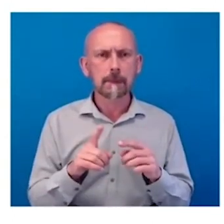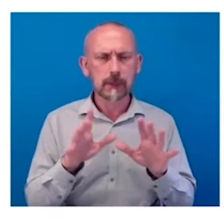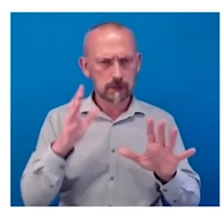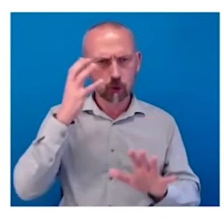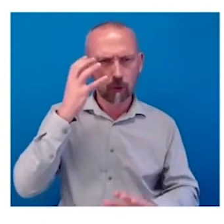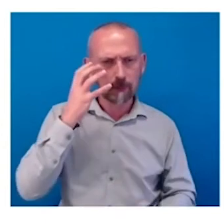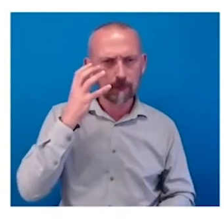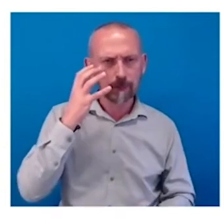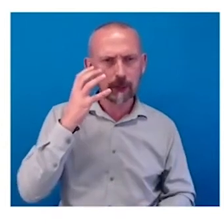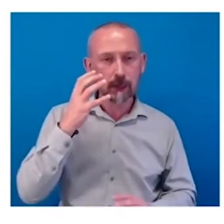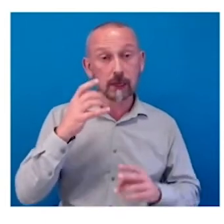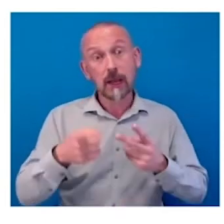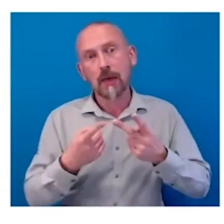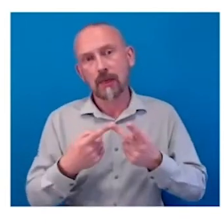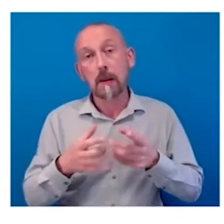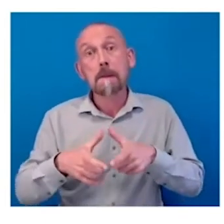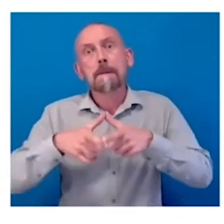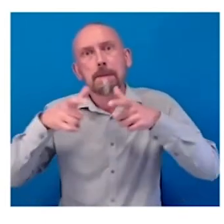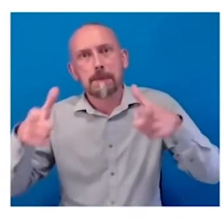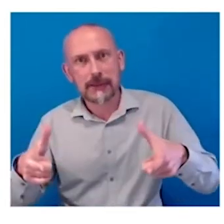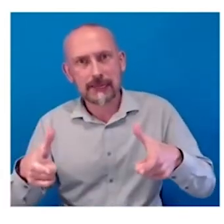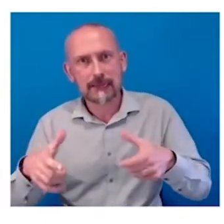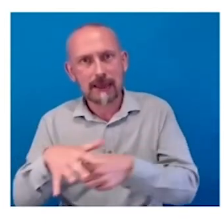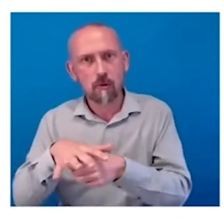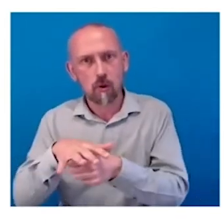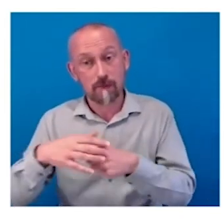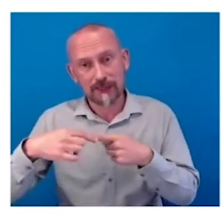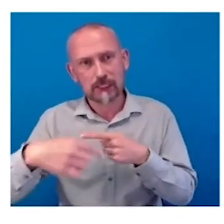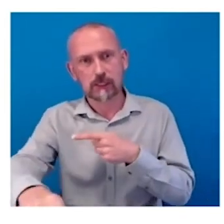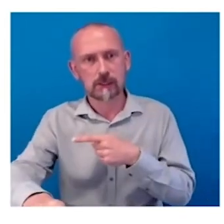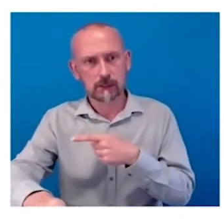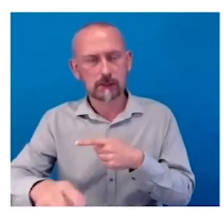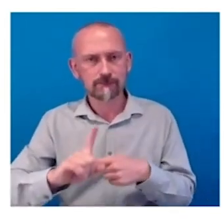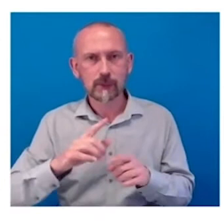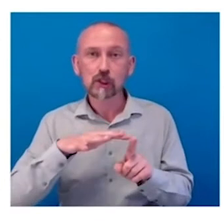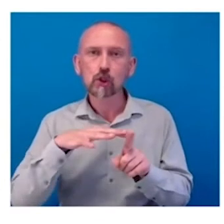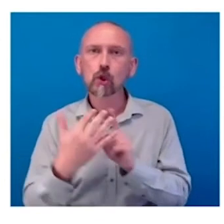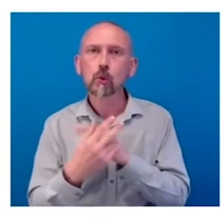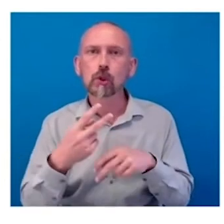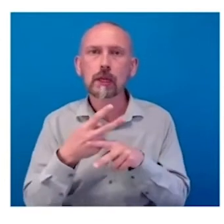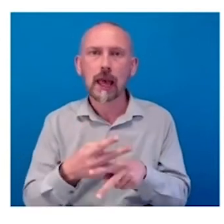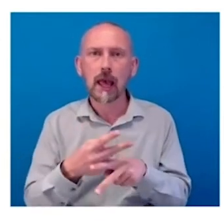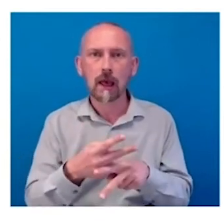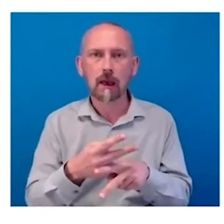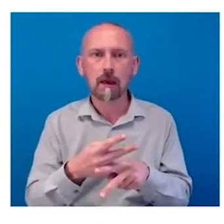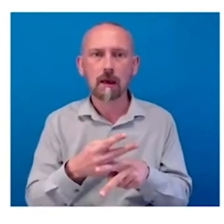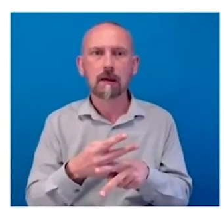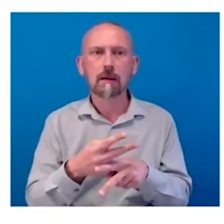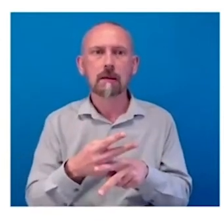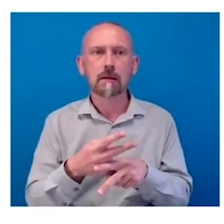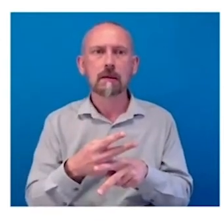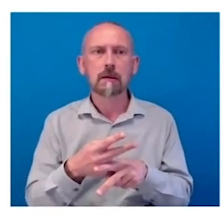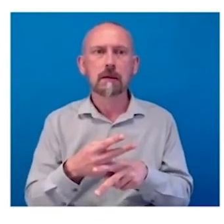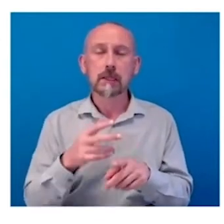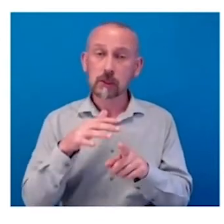another really big area that we see in terms of the next year is social care. So social care is an important item in the